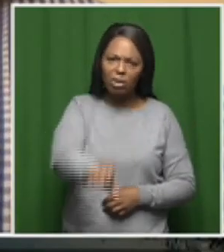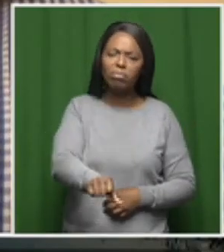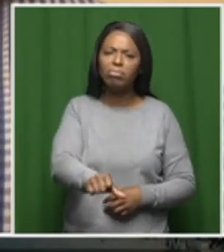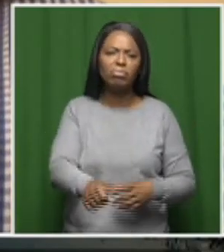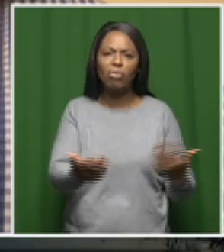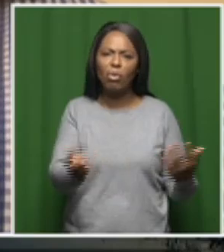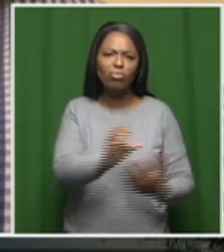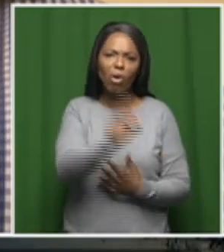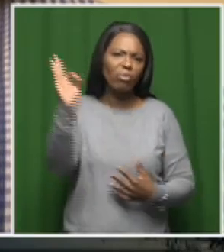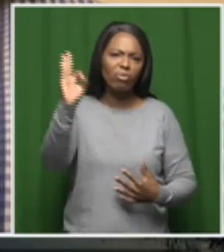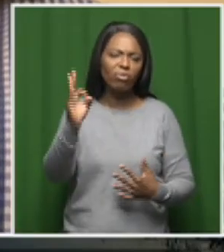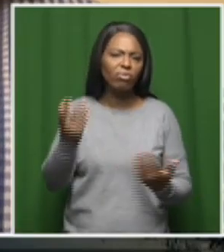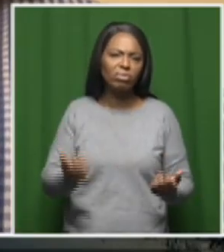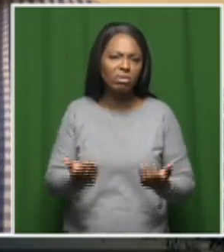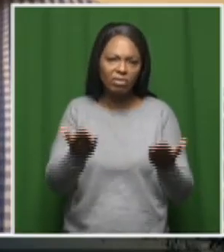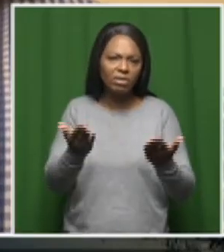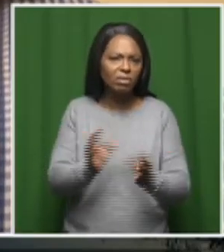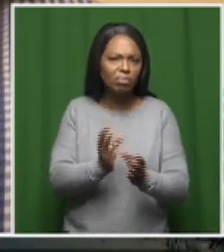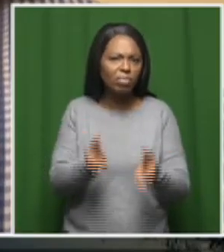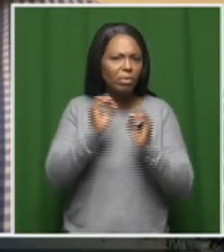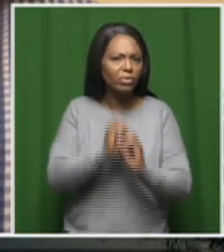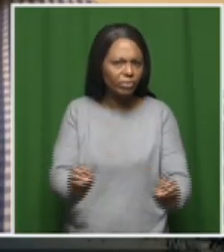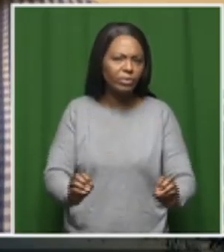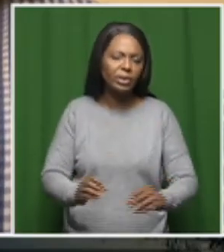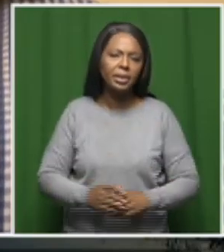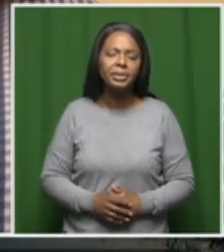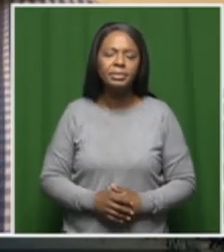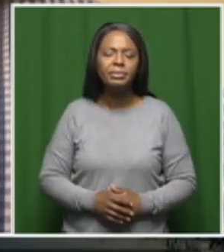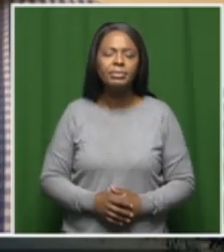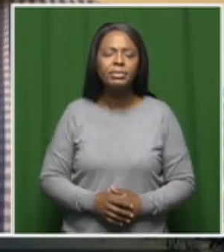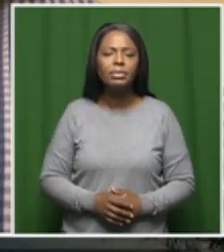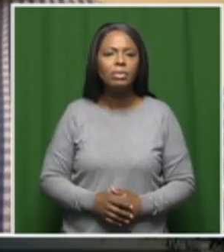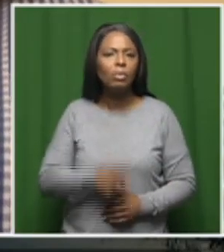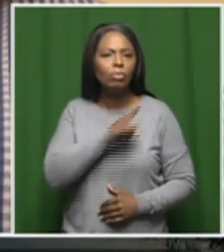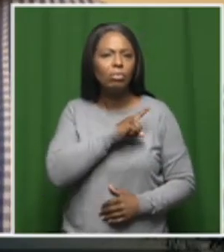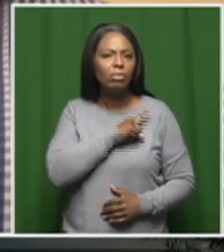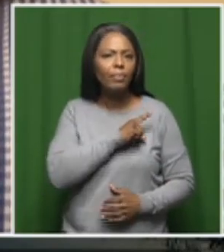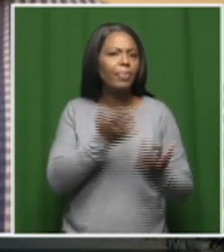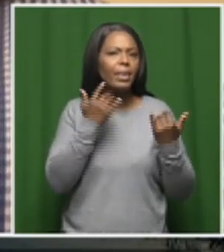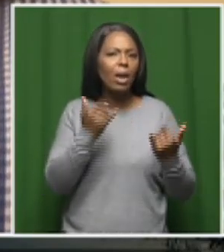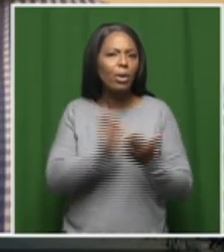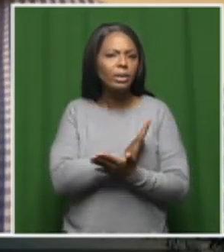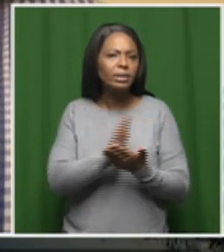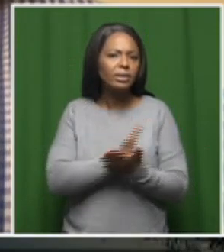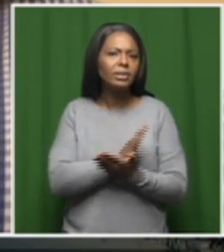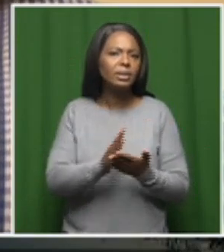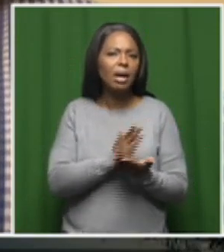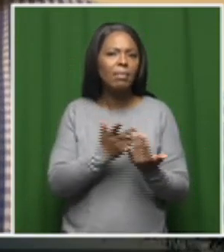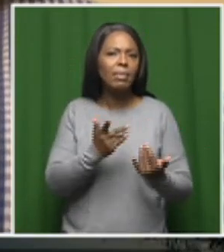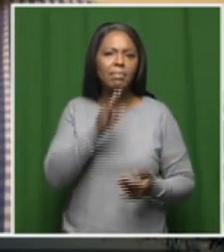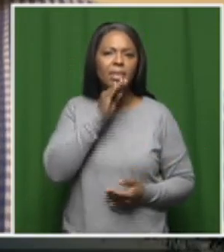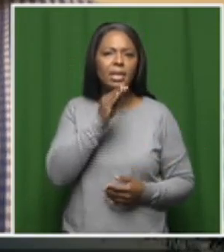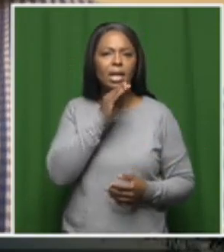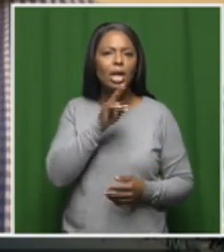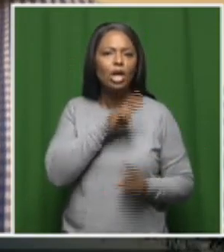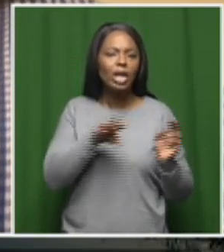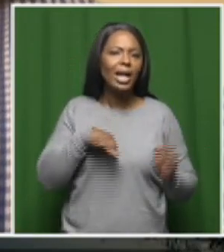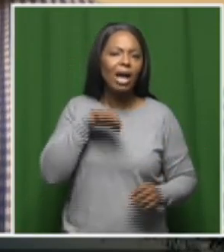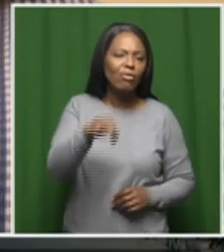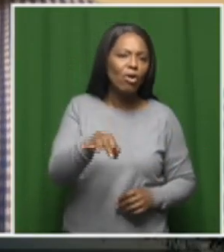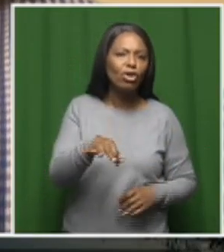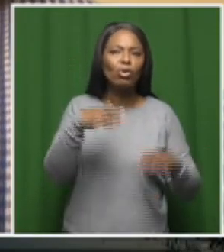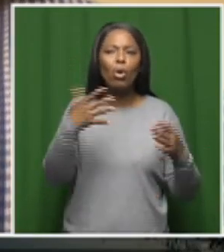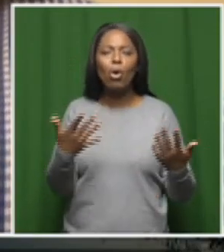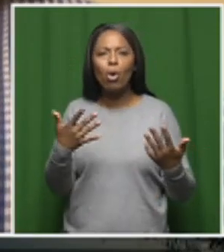obviously there are specific areas. You wouldn't be going for those that can't necessarily afford it. Are you going for